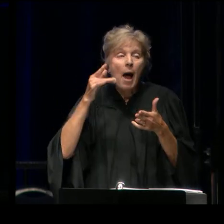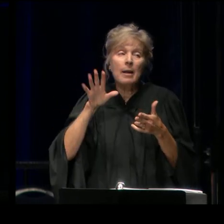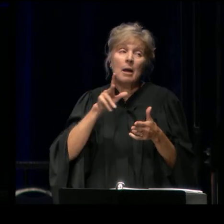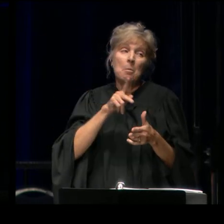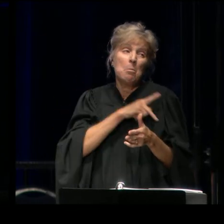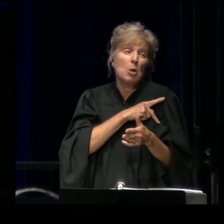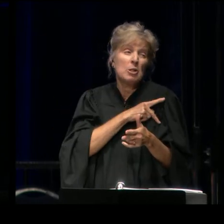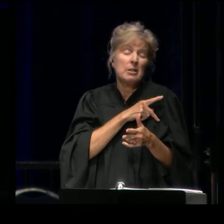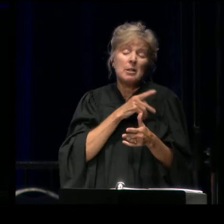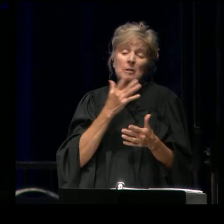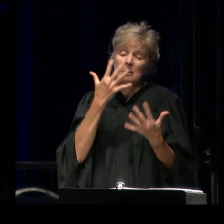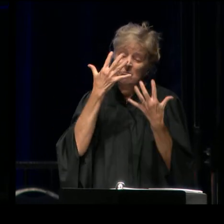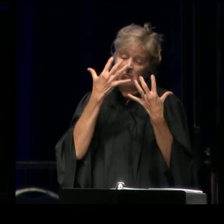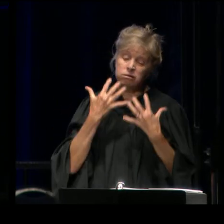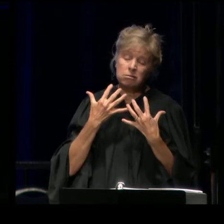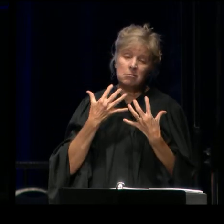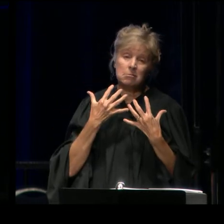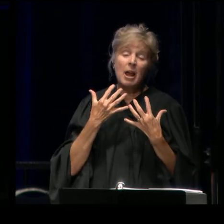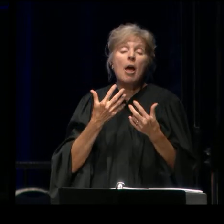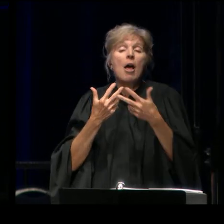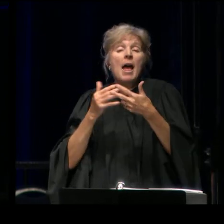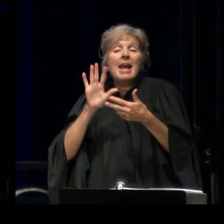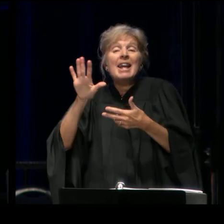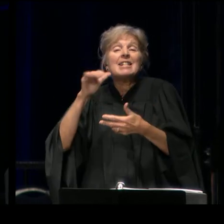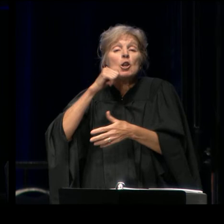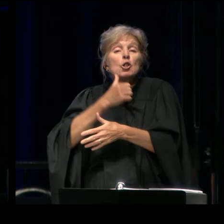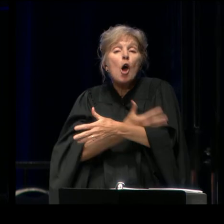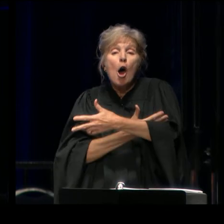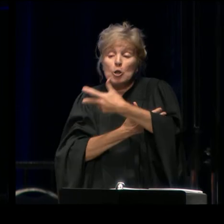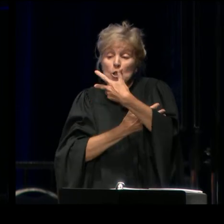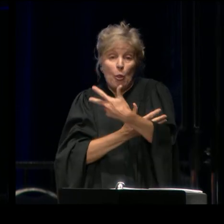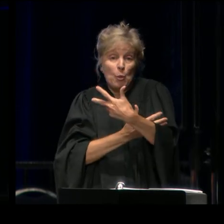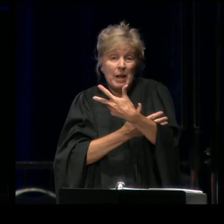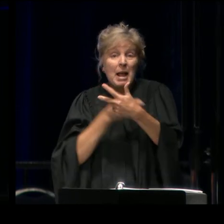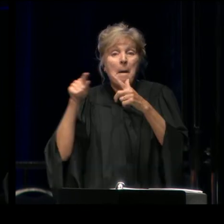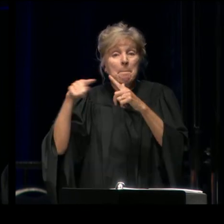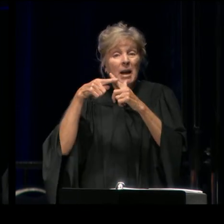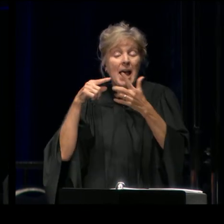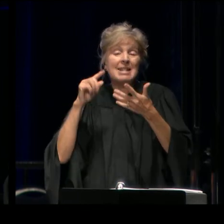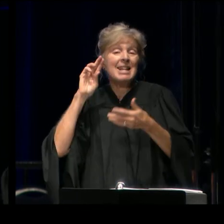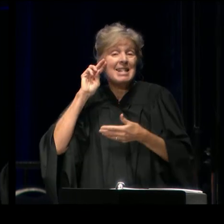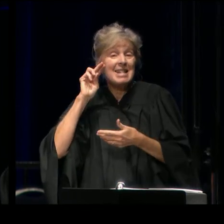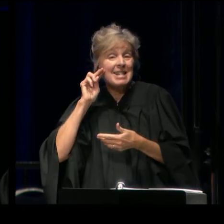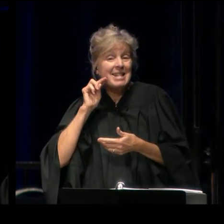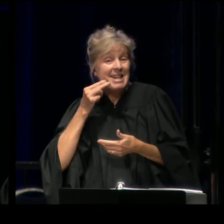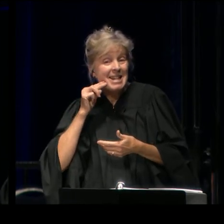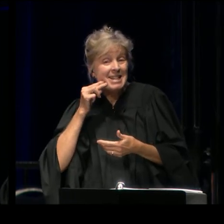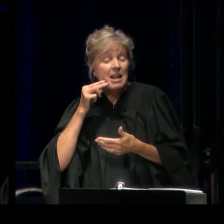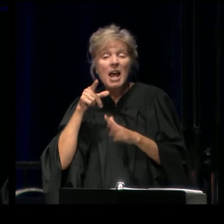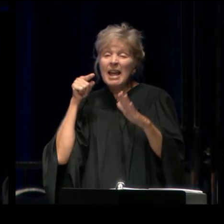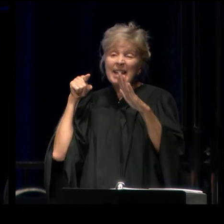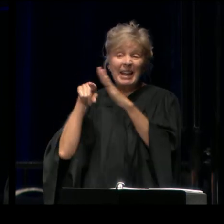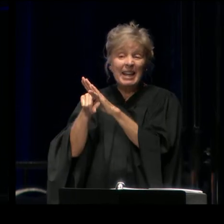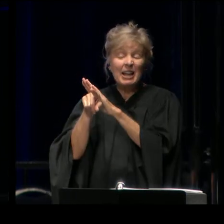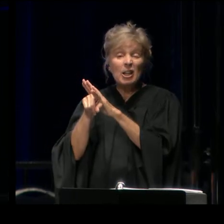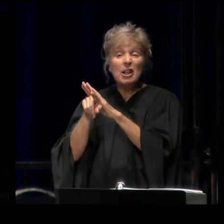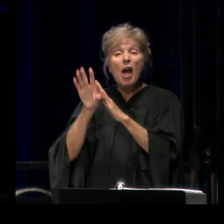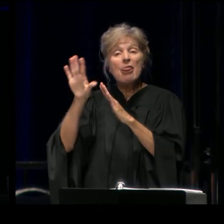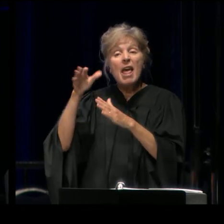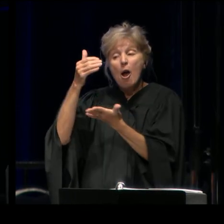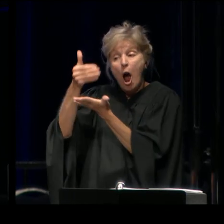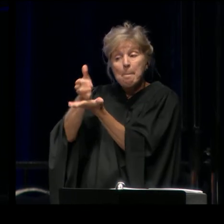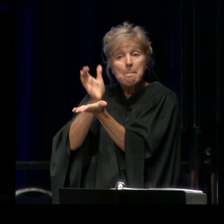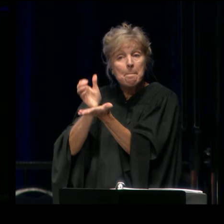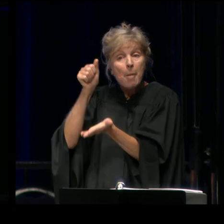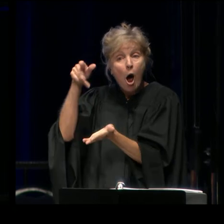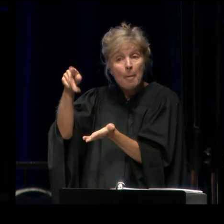tragedy. Three of his daughters and his niece were killed when their apartment was struck